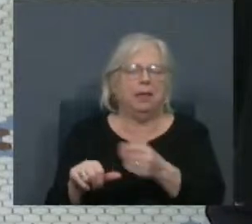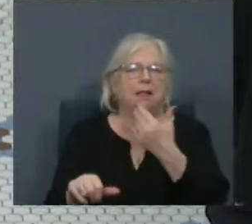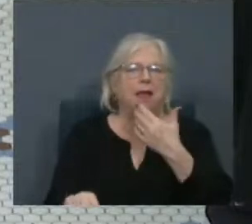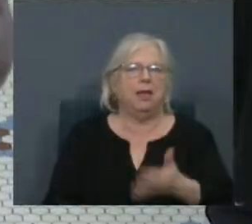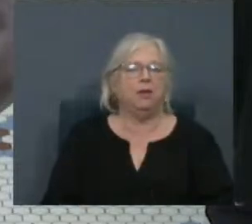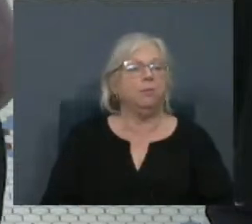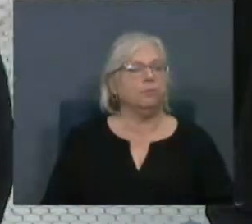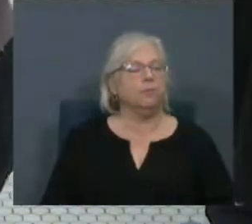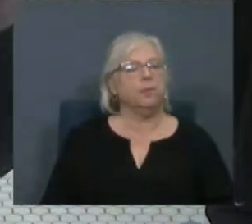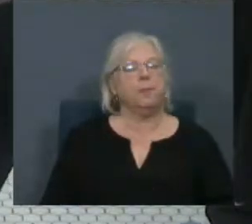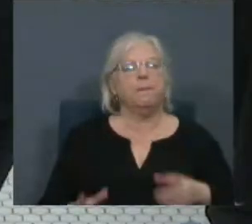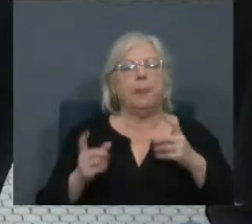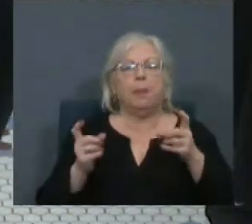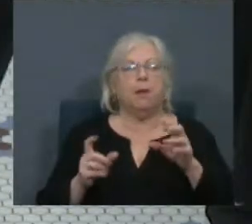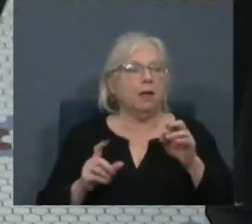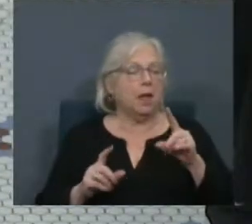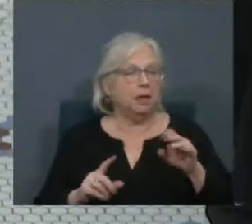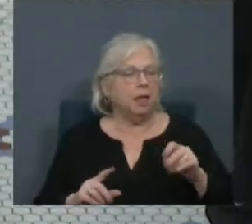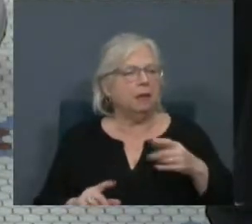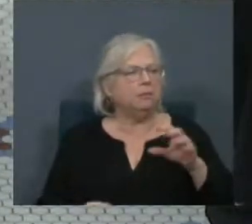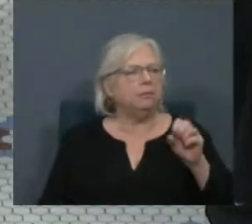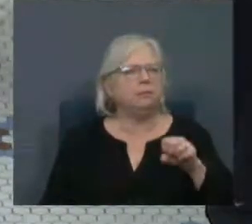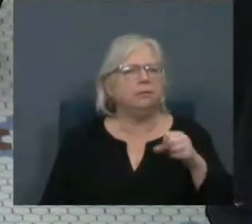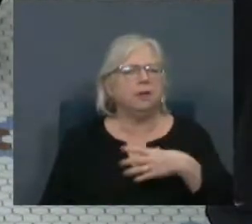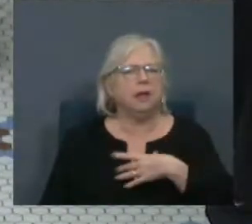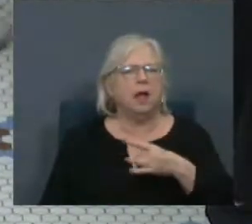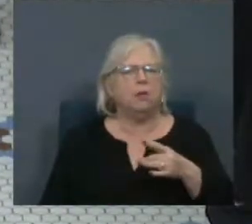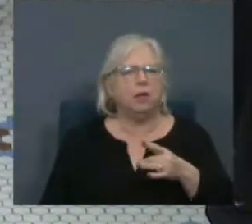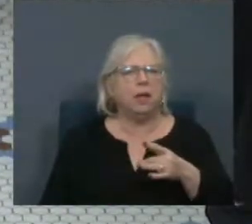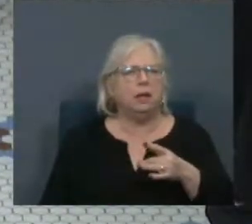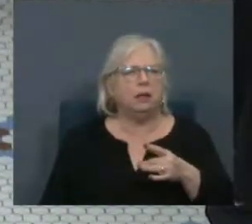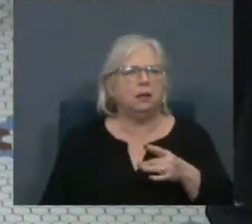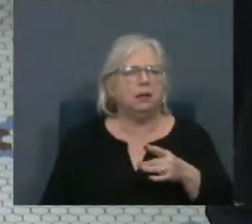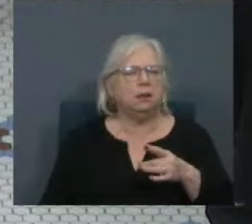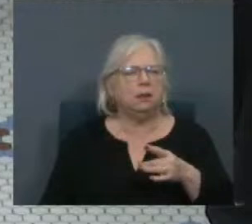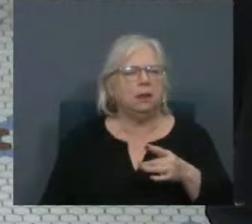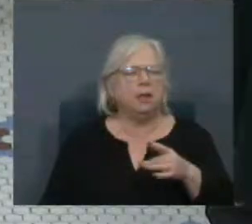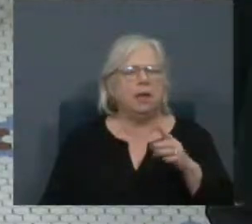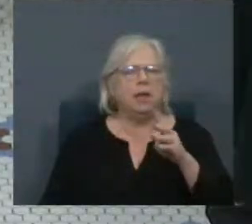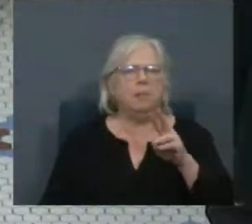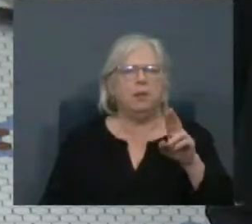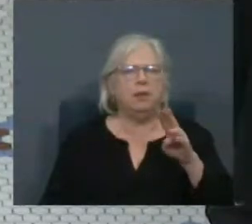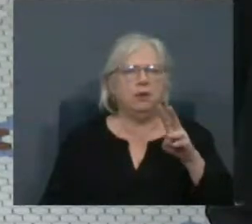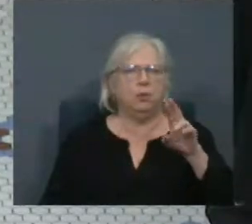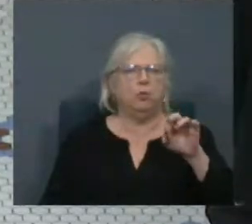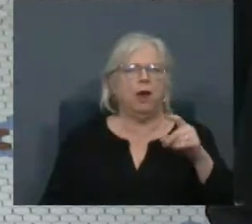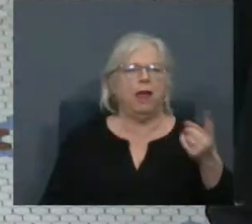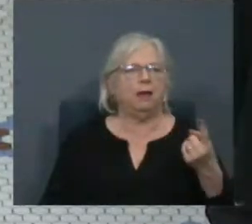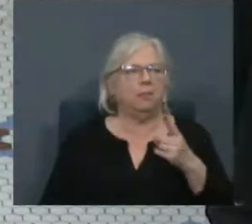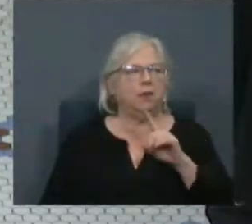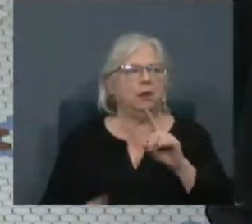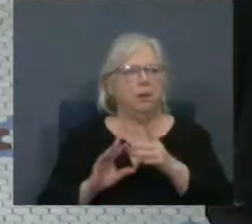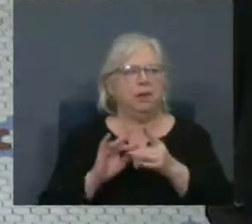you. Director Adcock? Yes, I would like to have Mr. Brad come up here and talk to this.